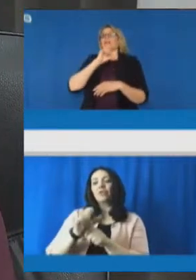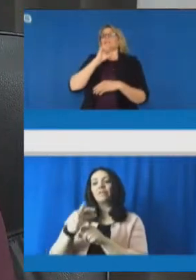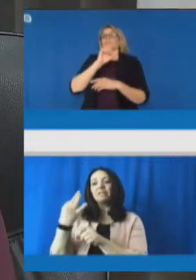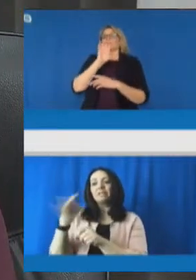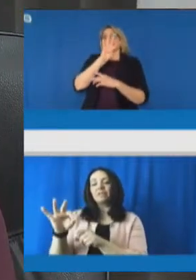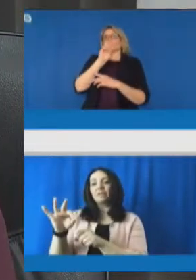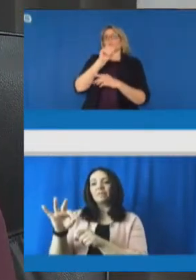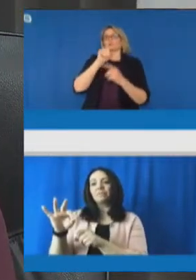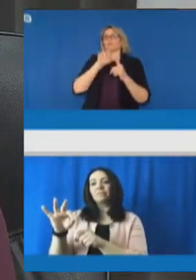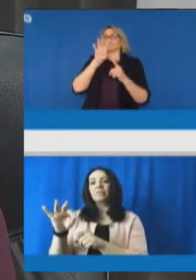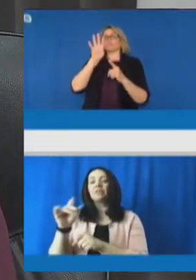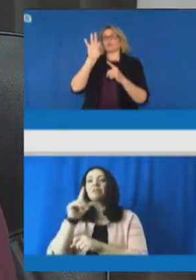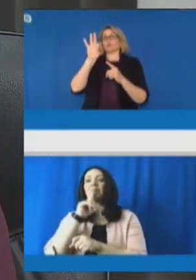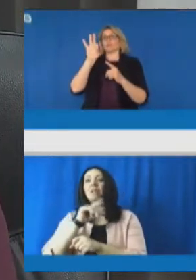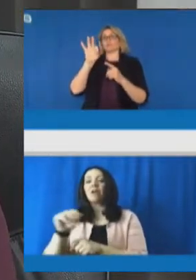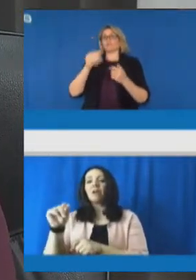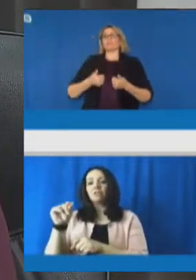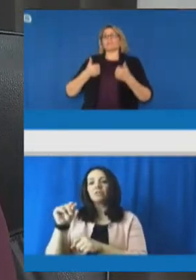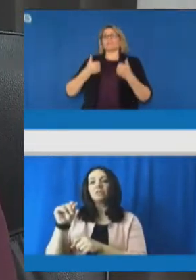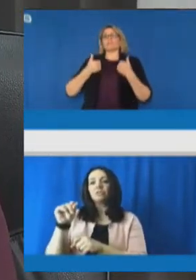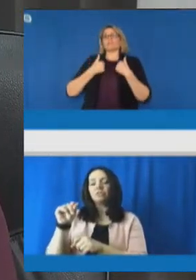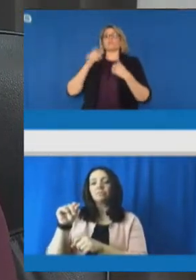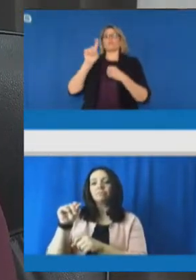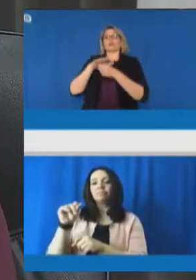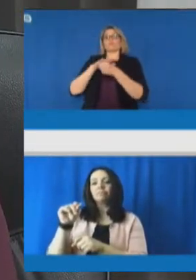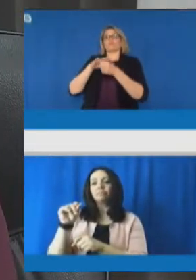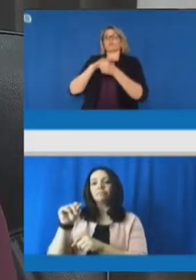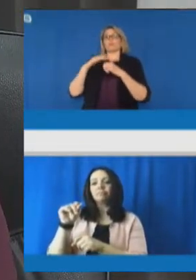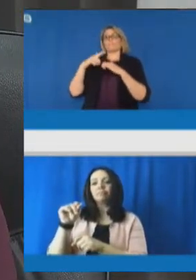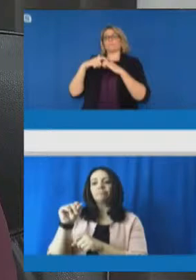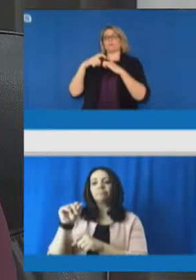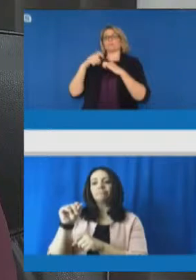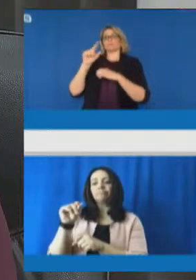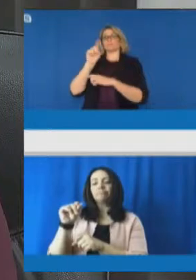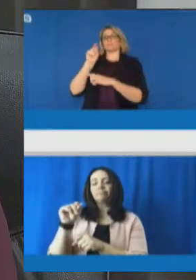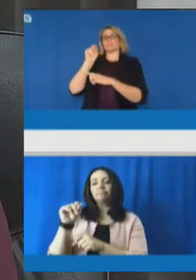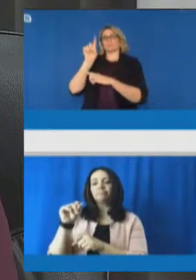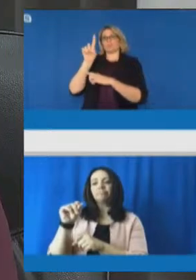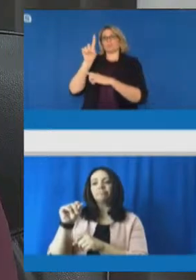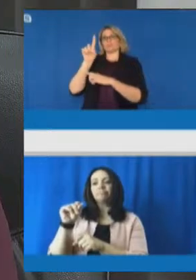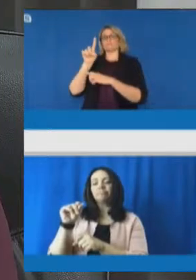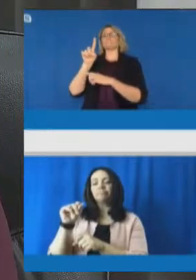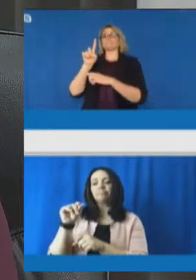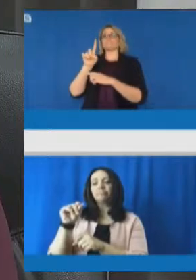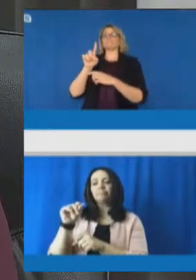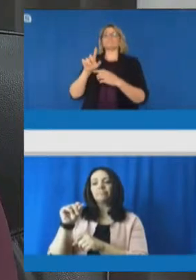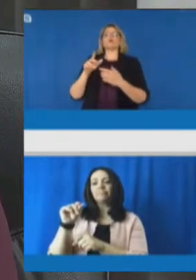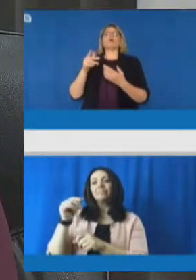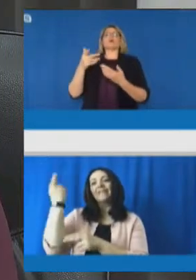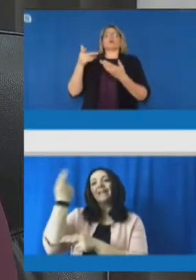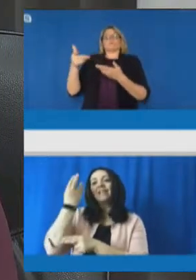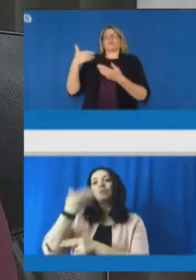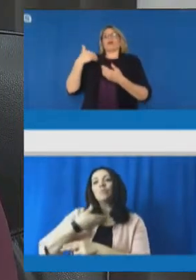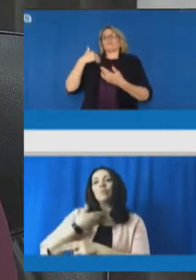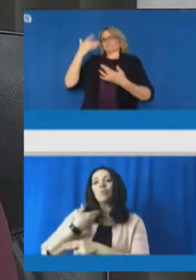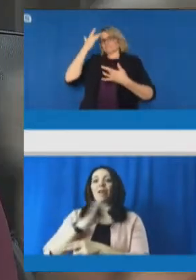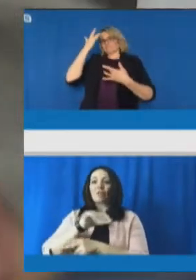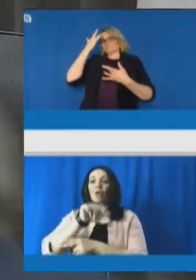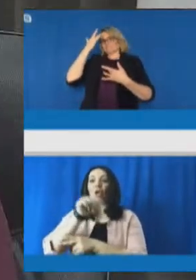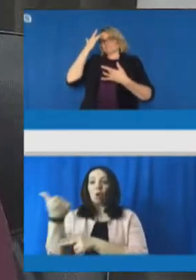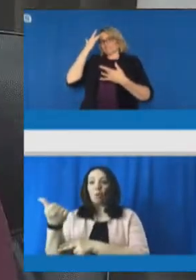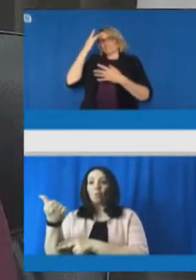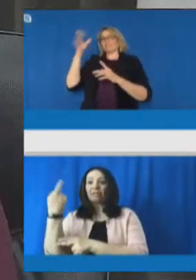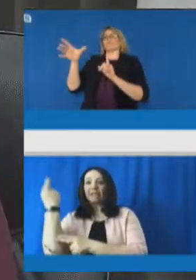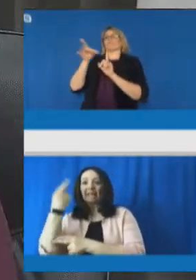plus sincères condoléances à la famille et aux amis de cette personne. Mes pensées et mes prières accompagnent toutes